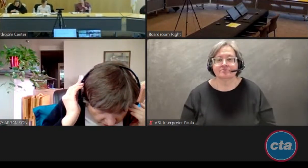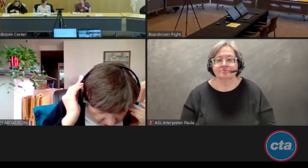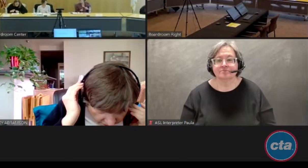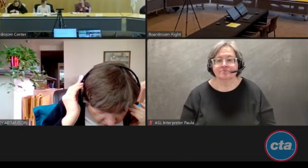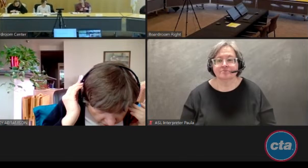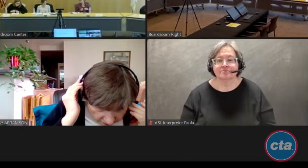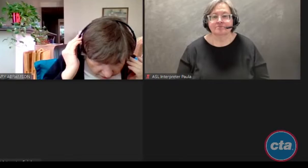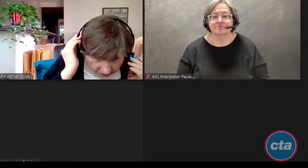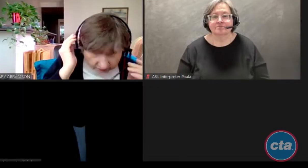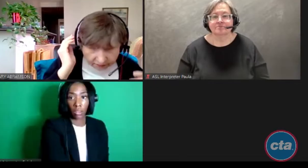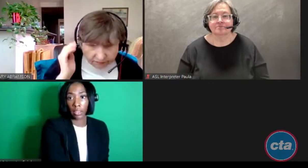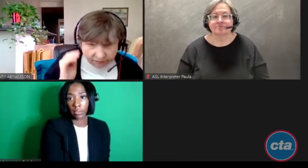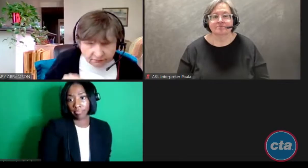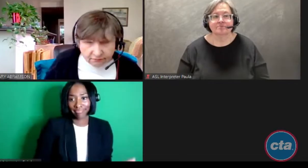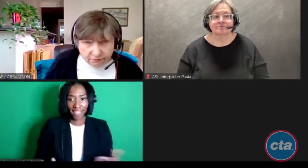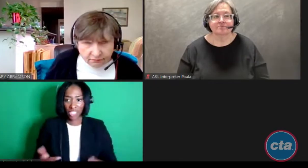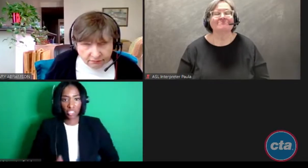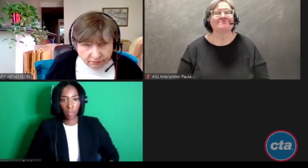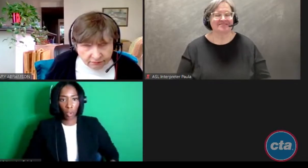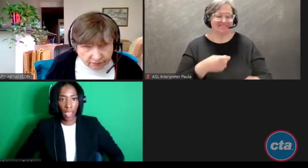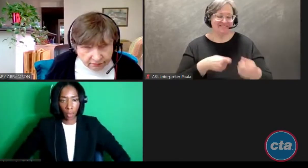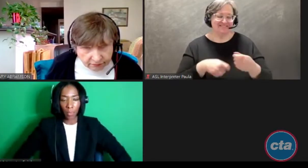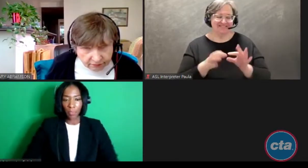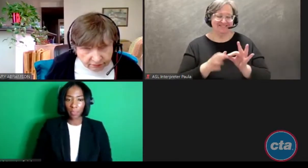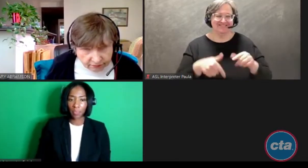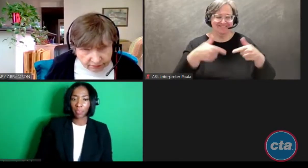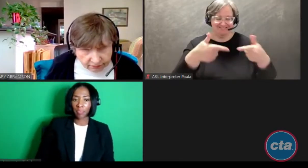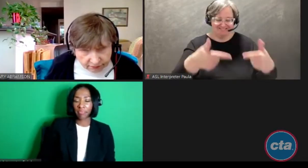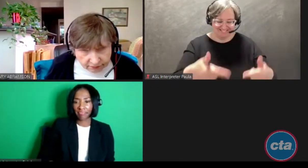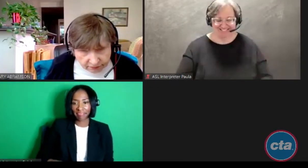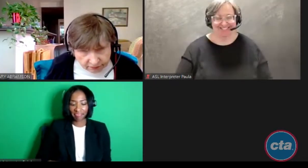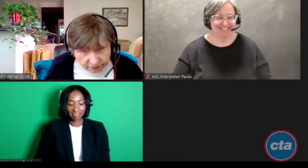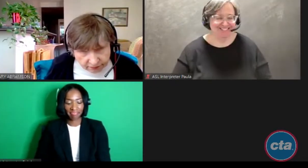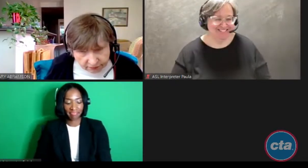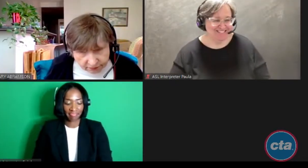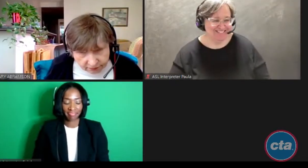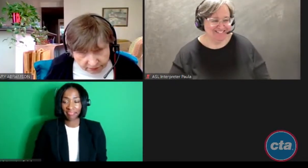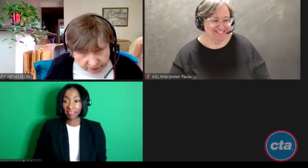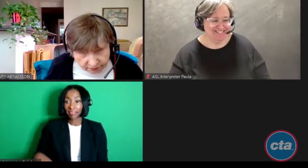Okay, facilitators report will be presented by Irma Gomez.